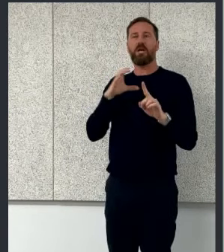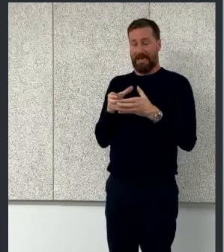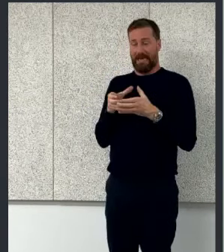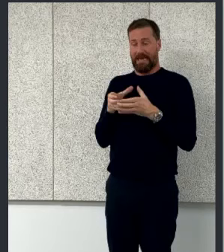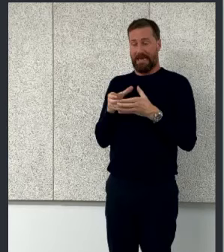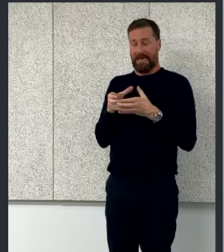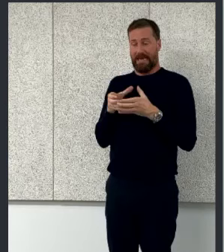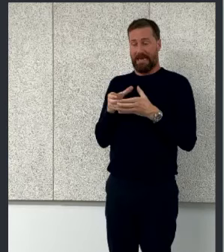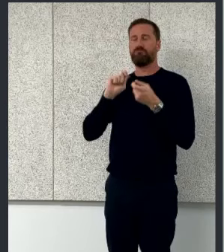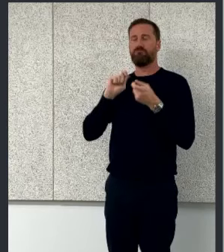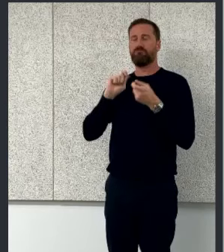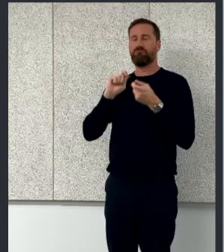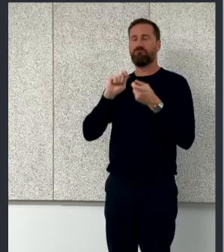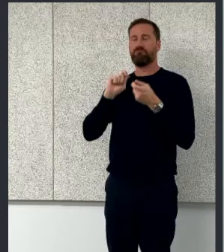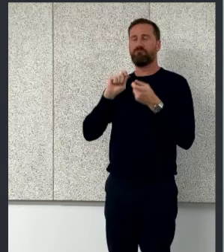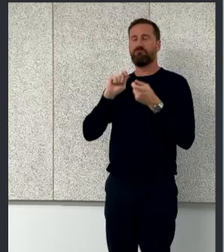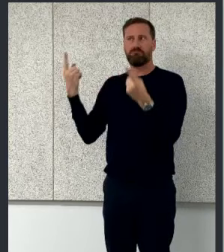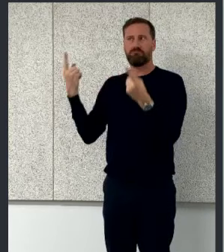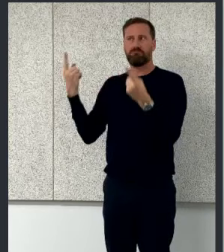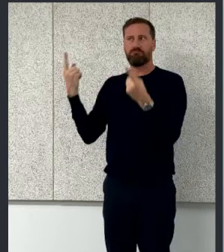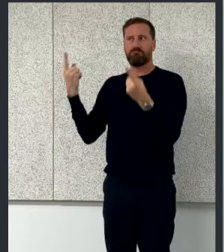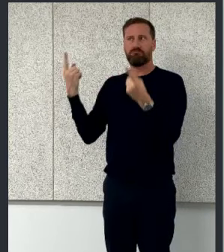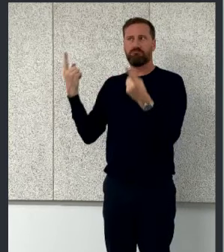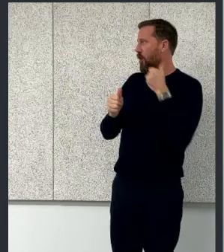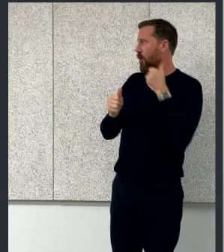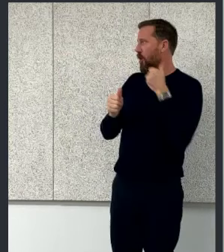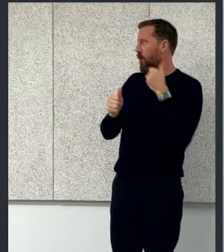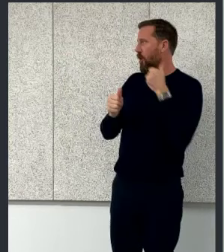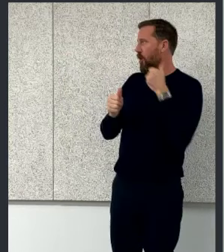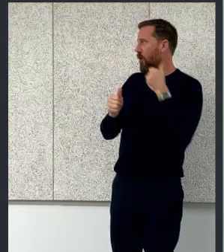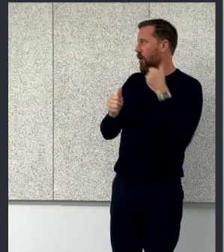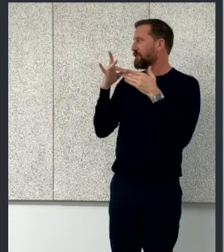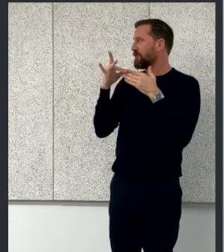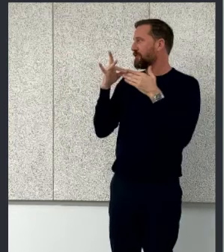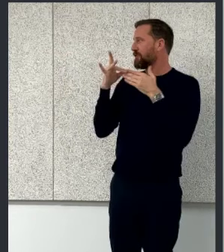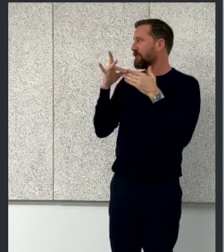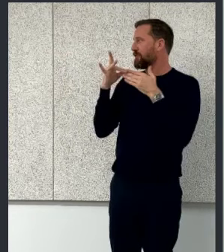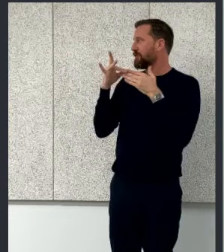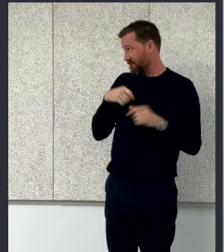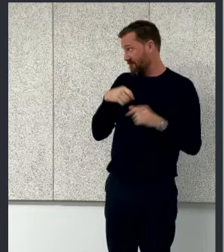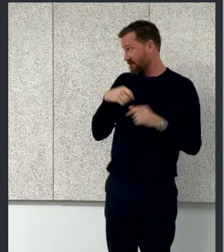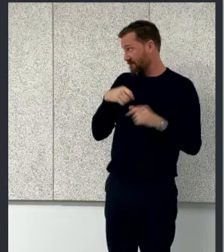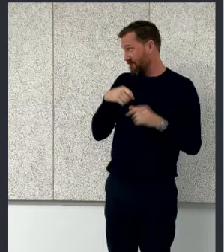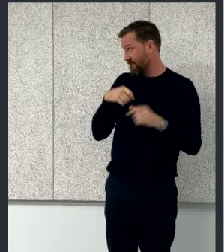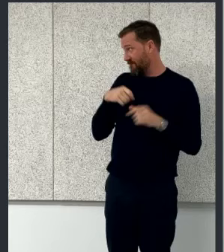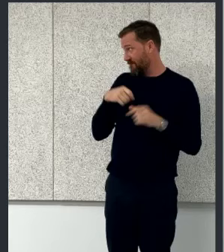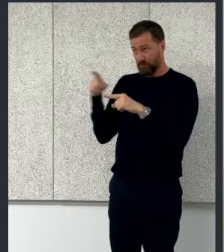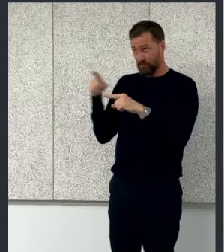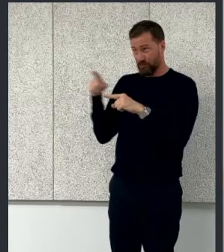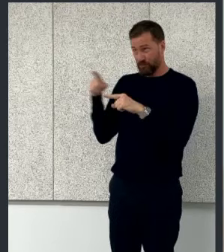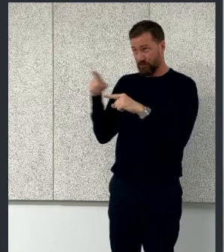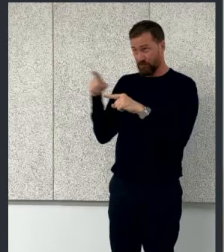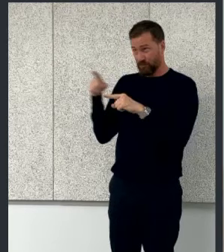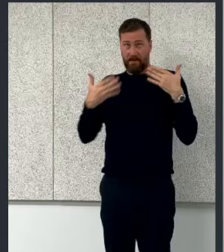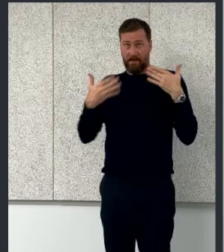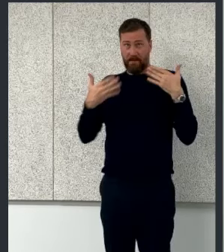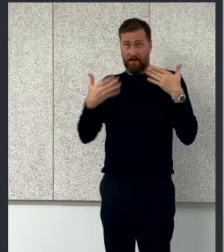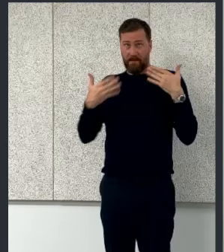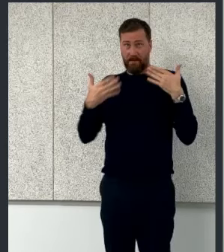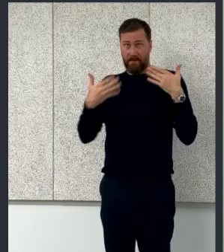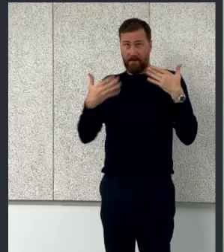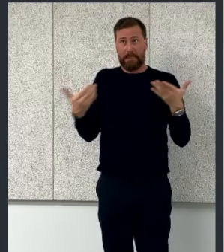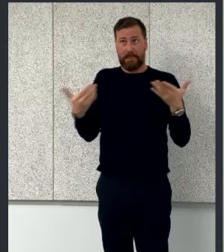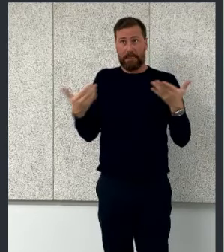leadership is also really interesting. So can I put you on the spot? This might be a panel no-no, and I'm sorry. about that committee and the great work that we're doing